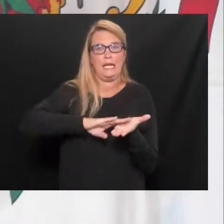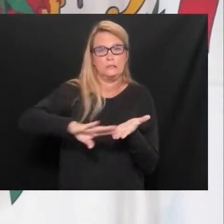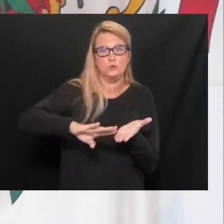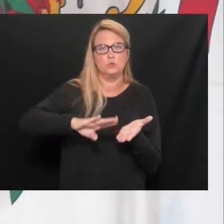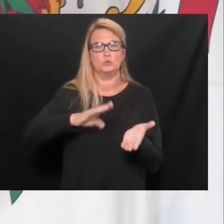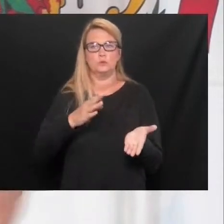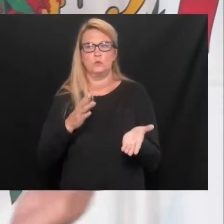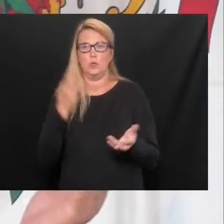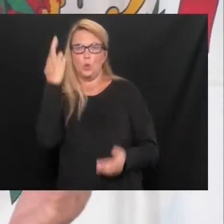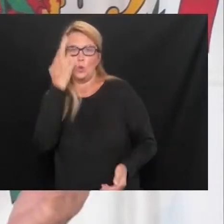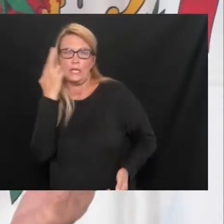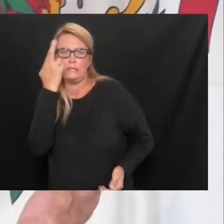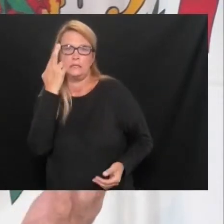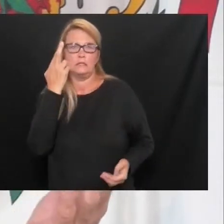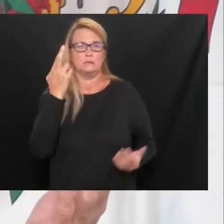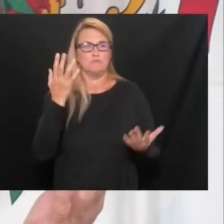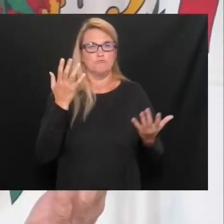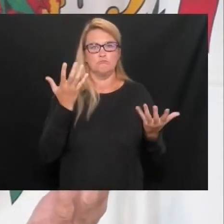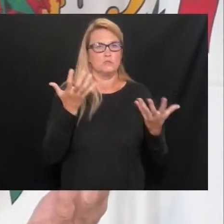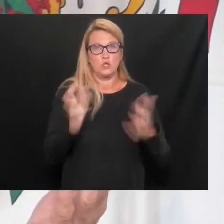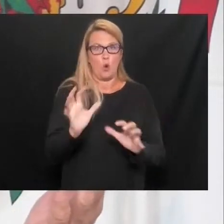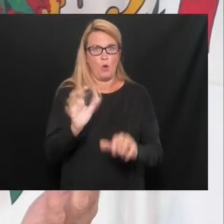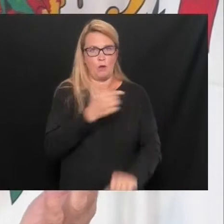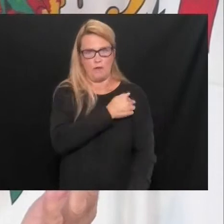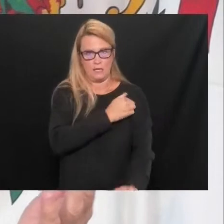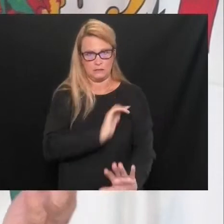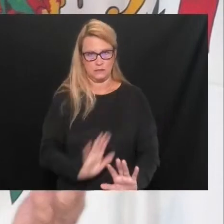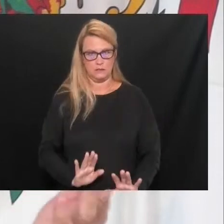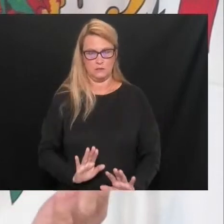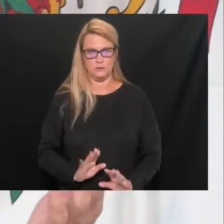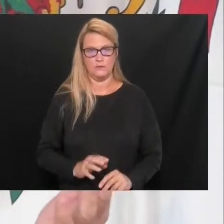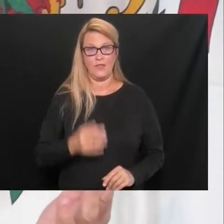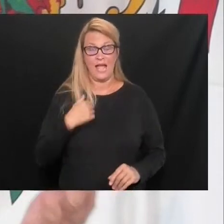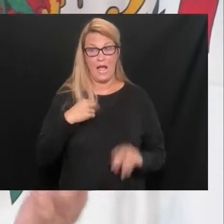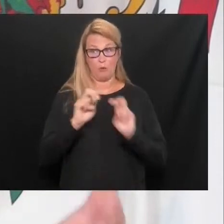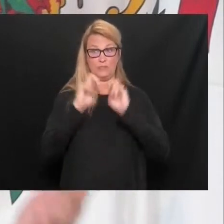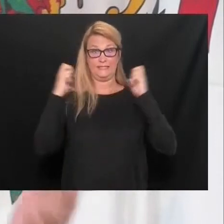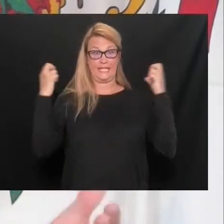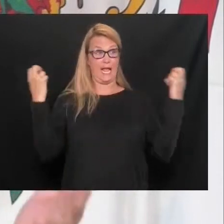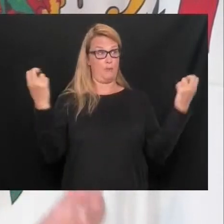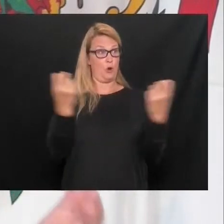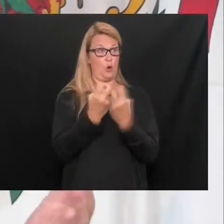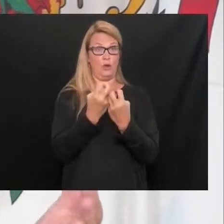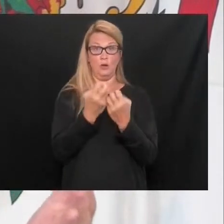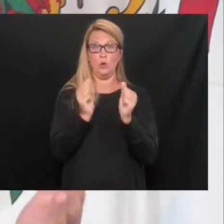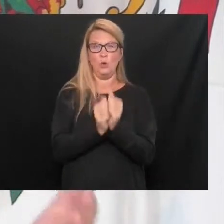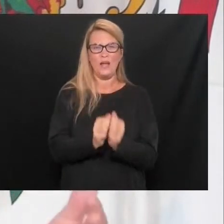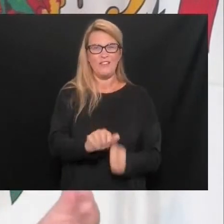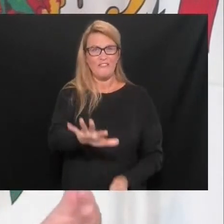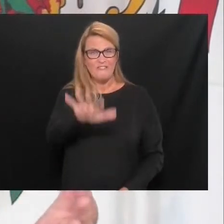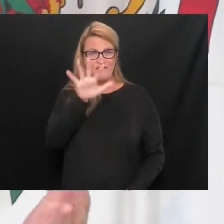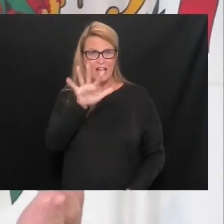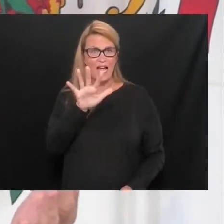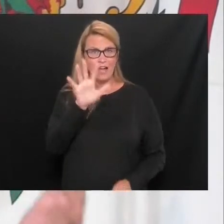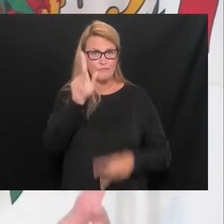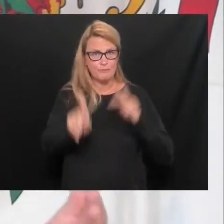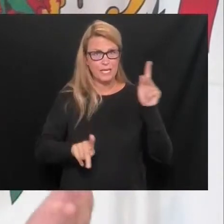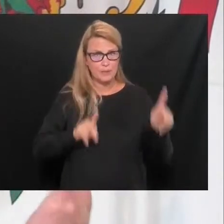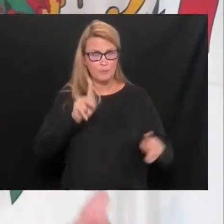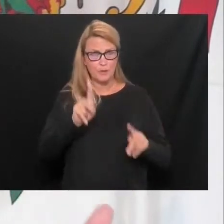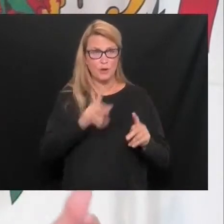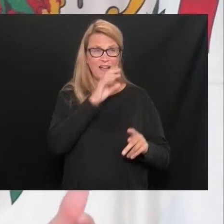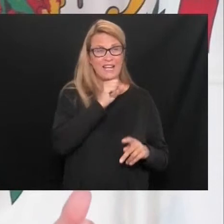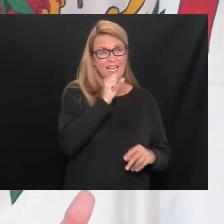said over and over, I was sitting there at a table with 5 very intellectual folks that were from 40